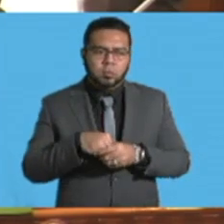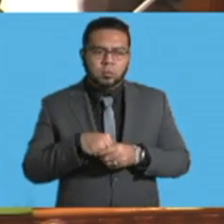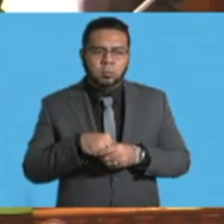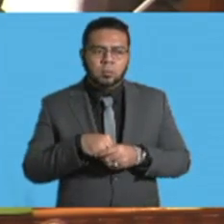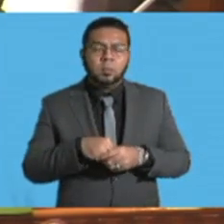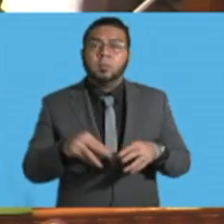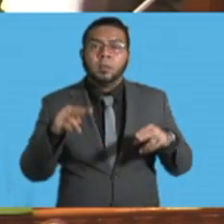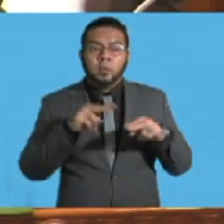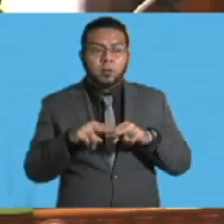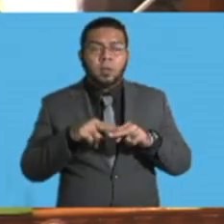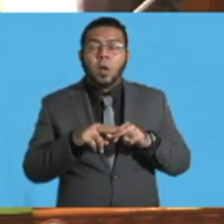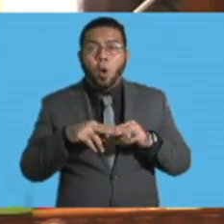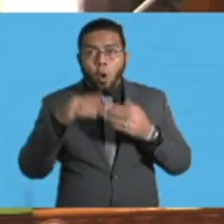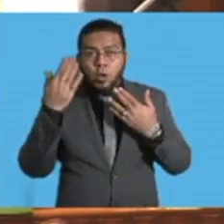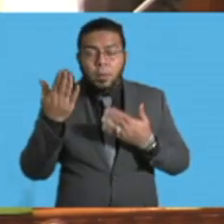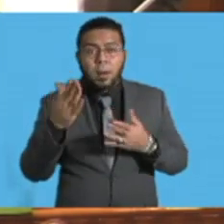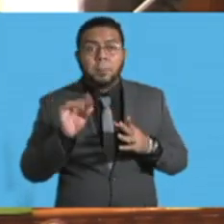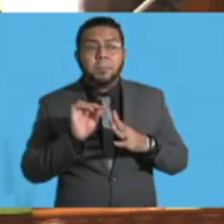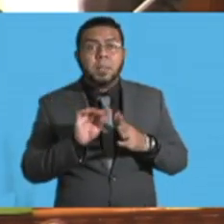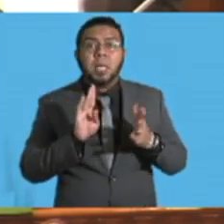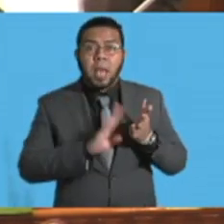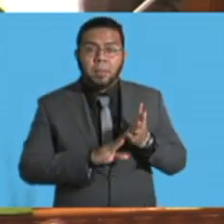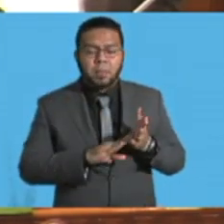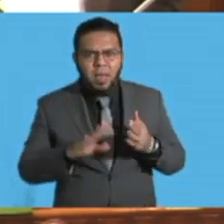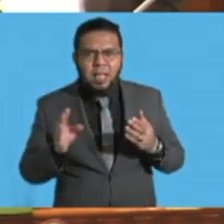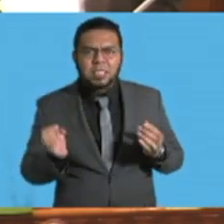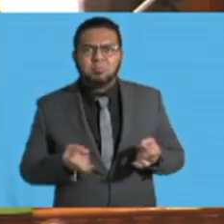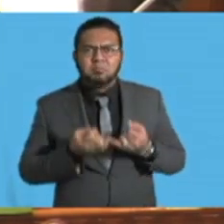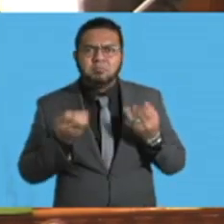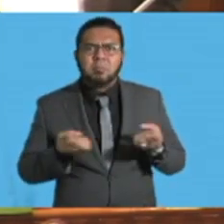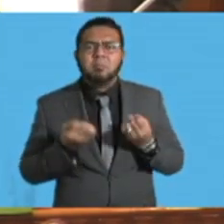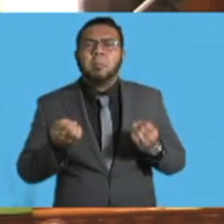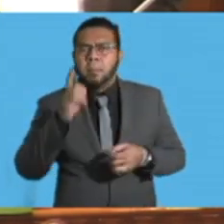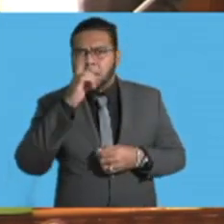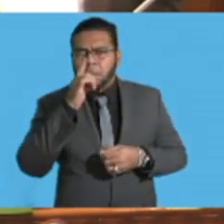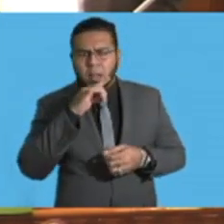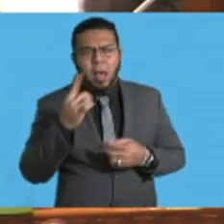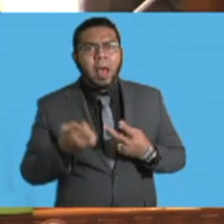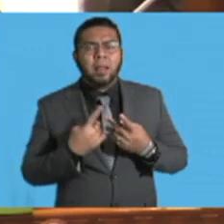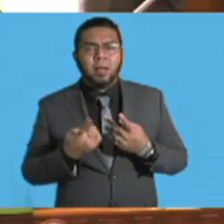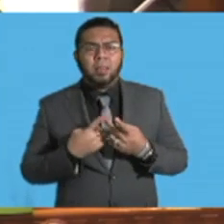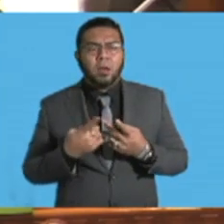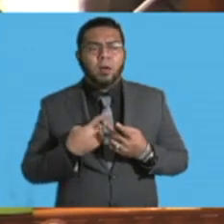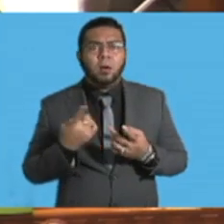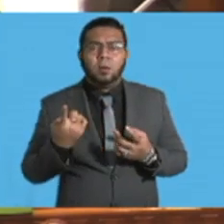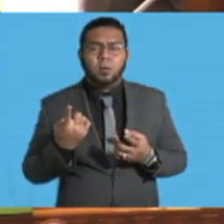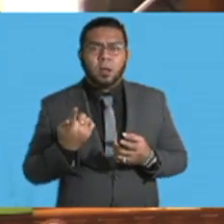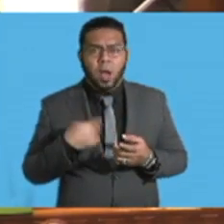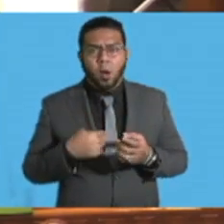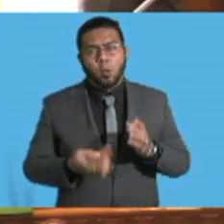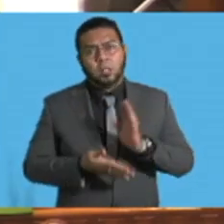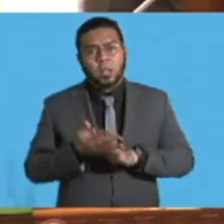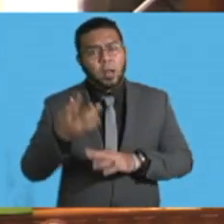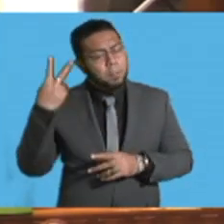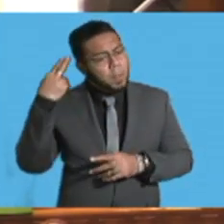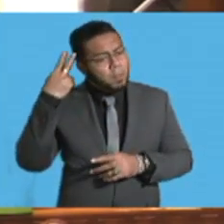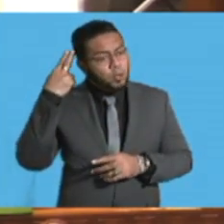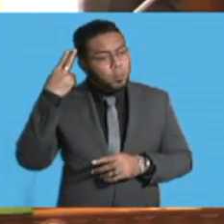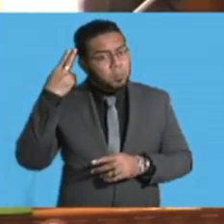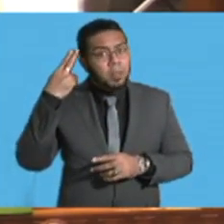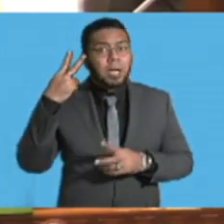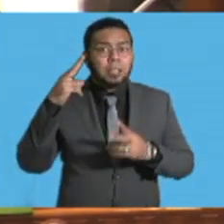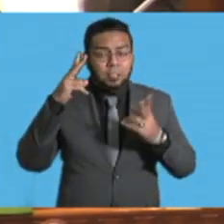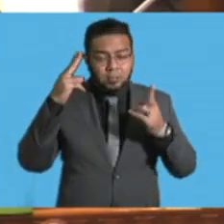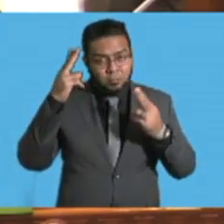the Fiji First government inspires people. I came across another random incident whereby I was at a barber shop and the